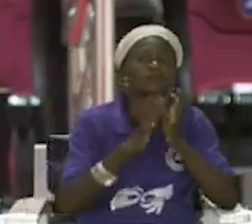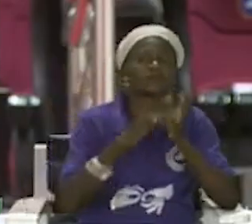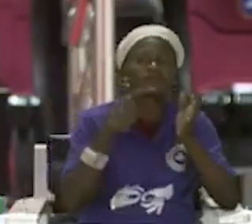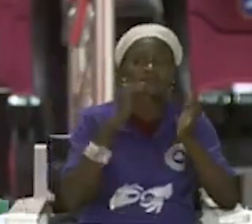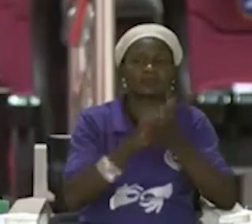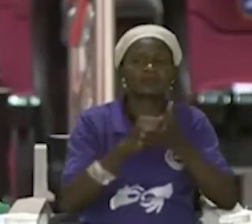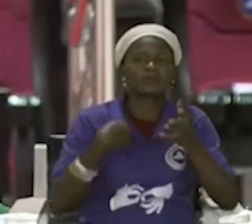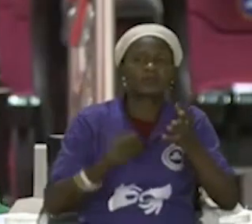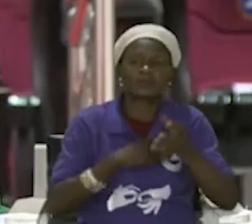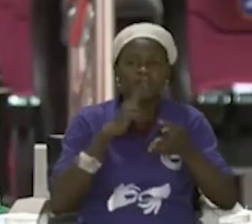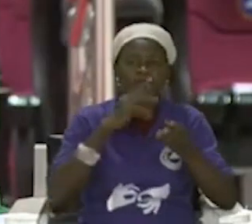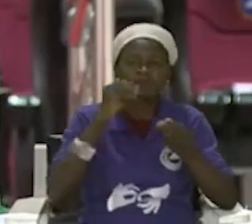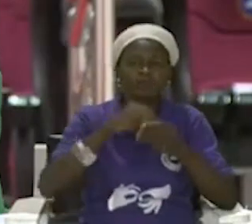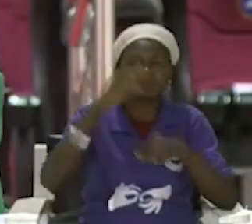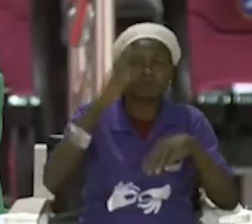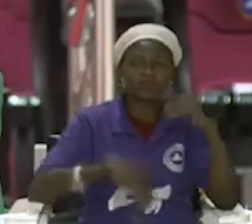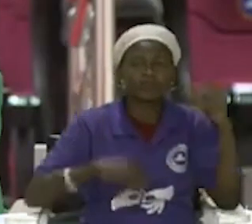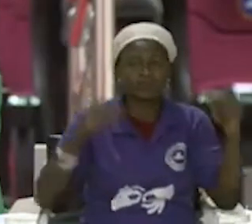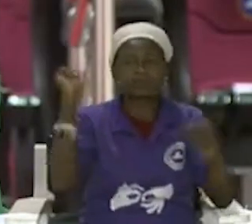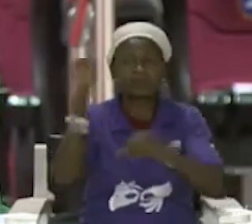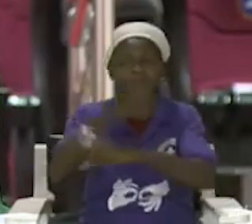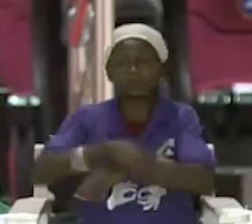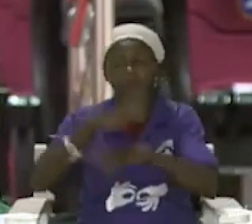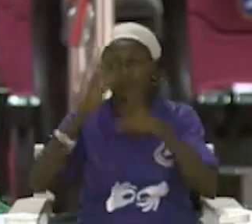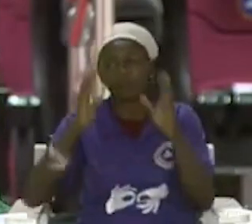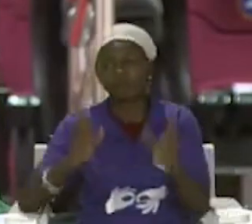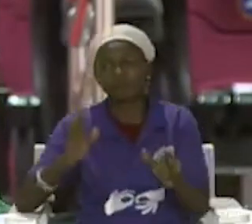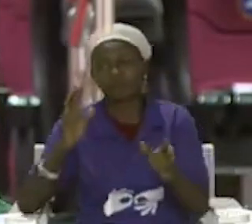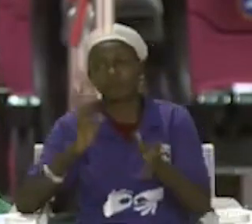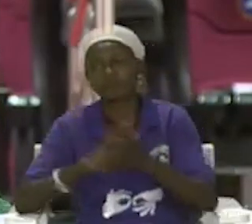are more than conquerors.